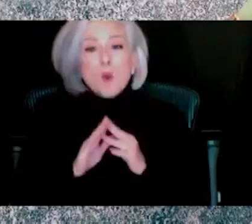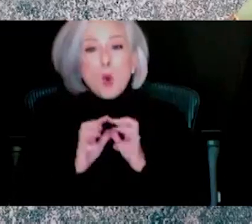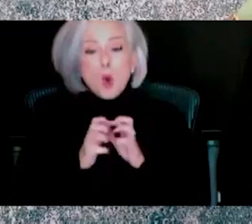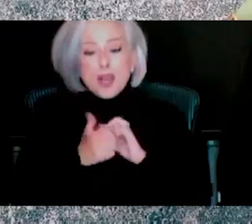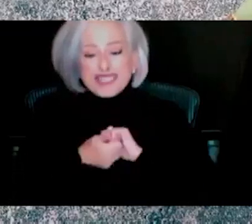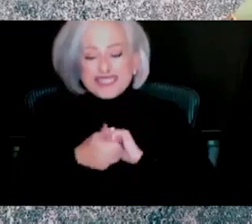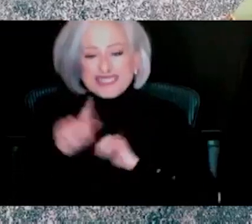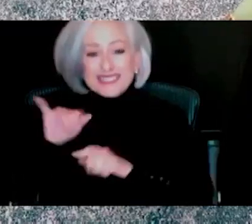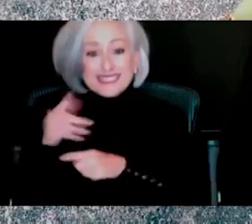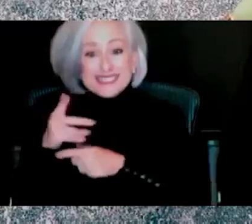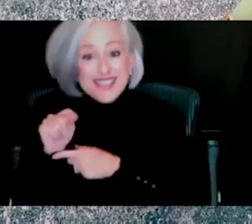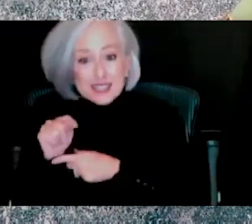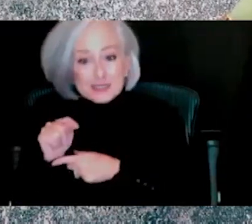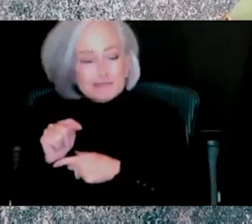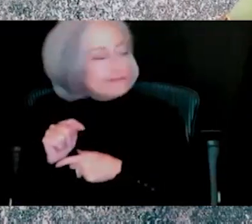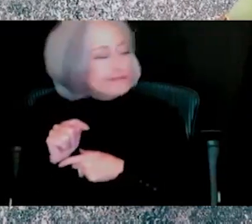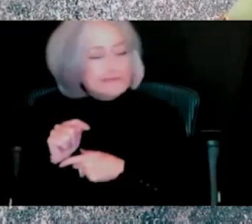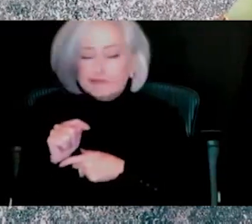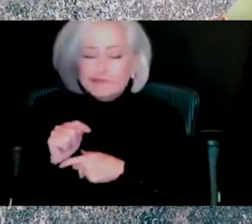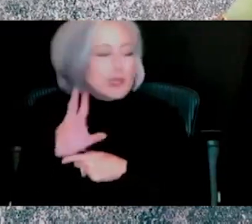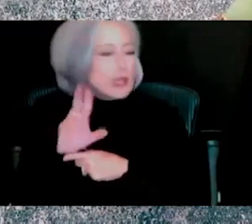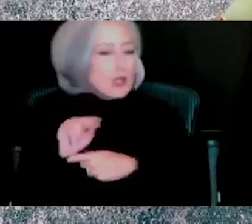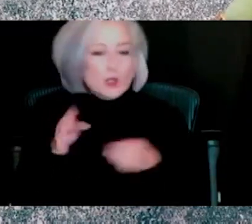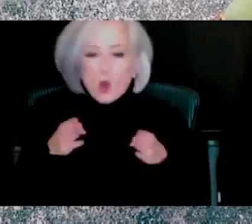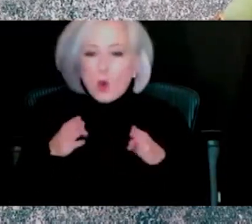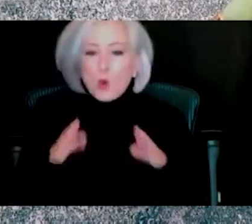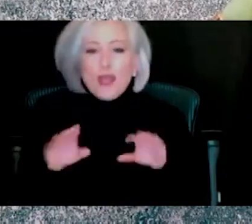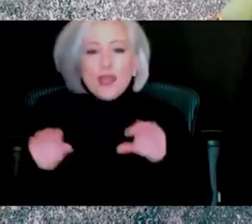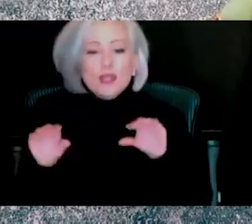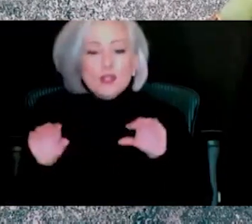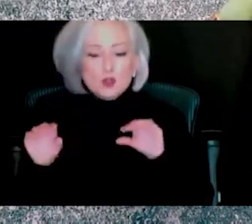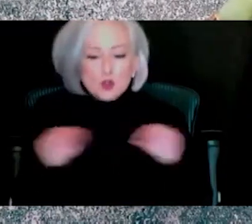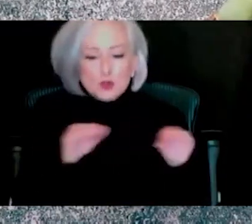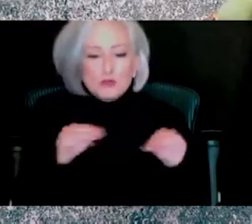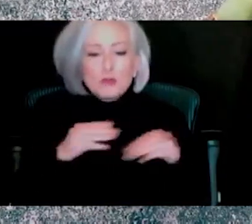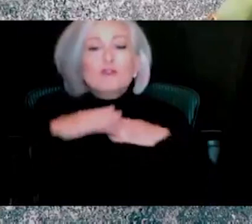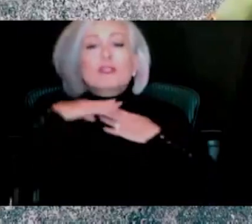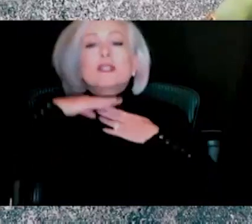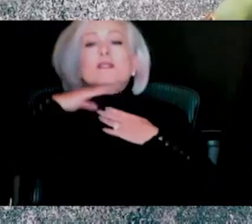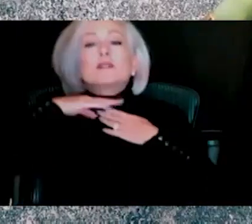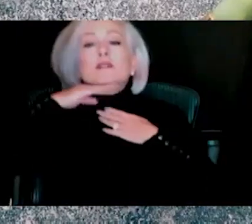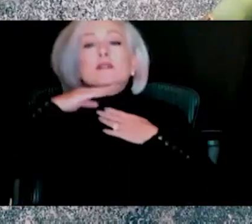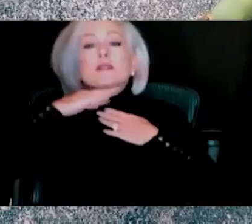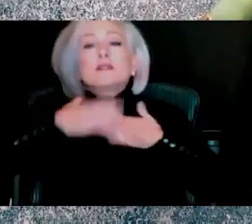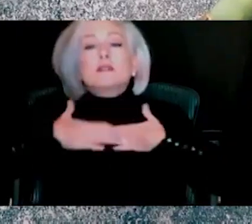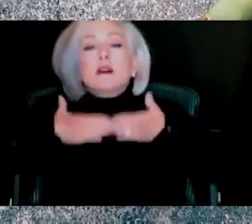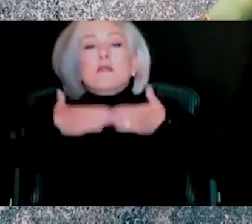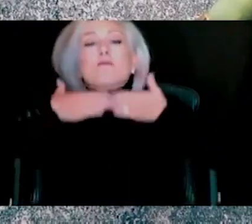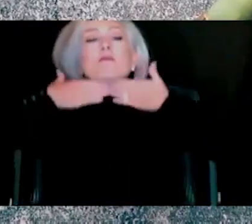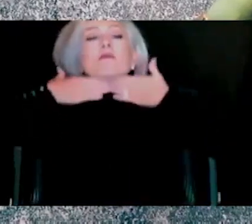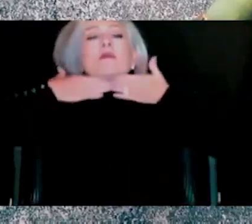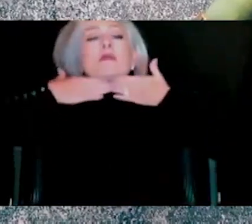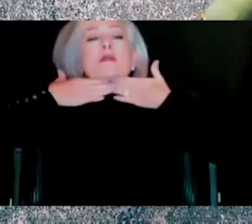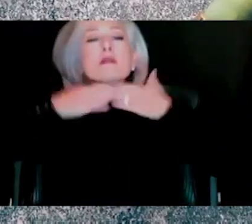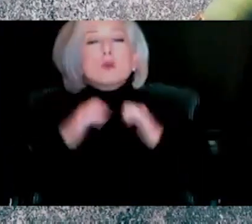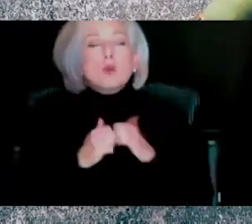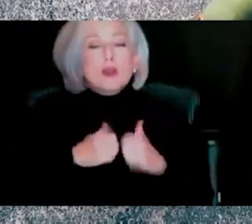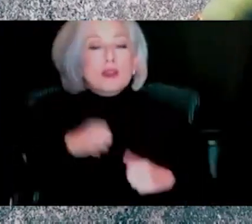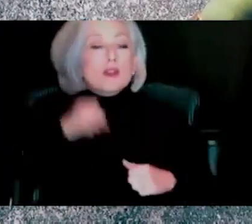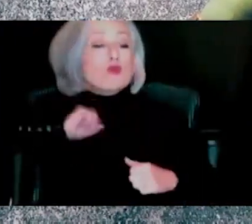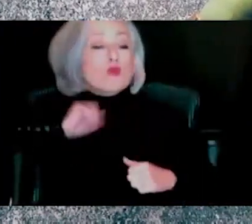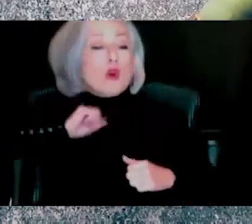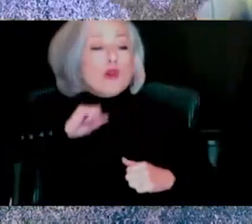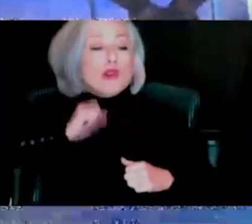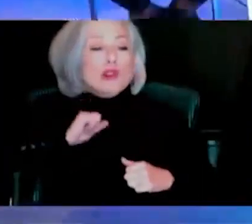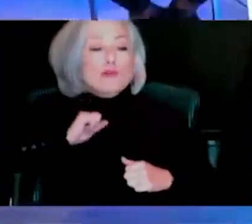at all to really move that structure, the underneath structure of your skin up with a roller, because if you did that, you could